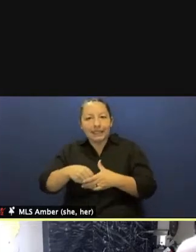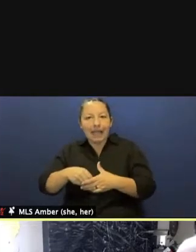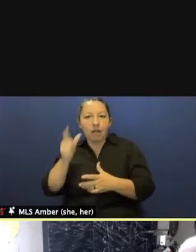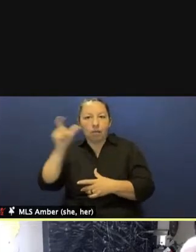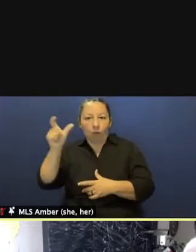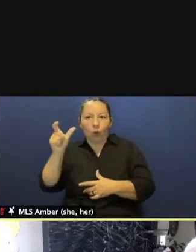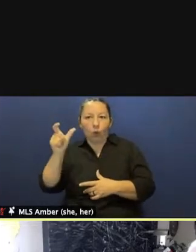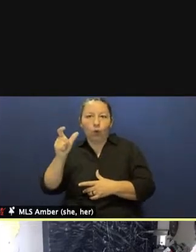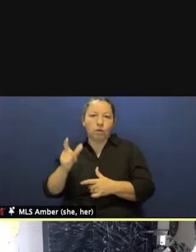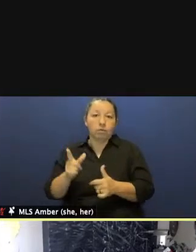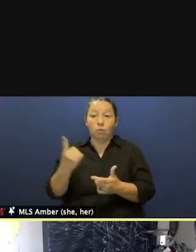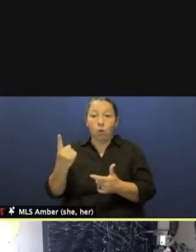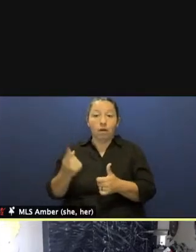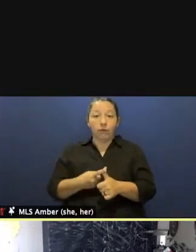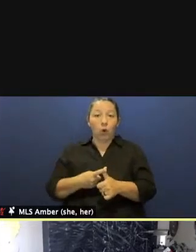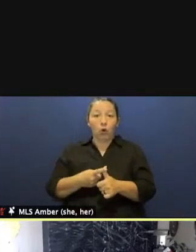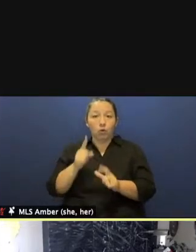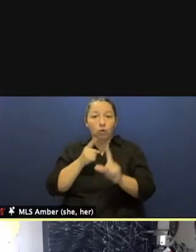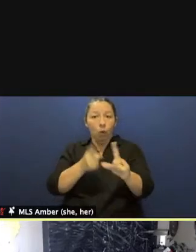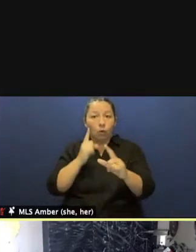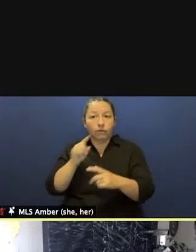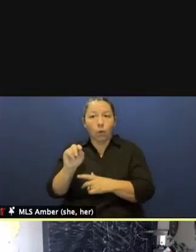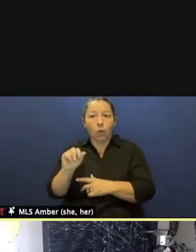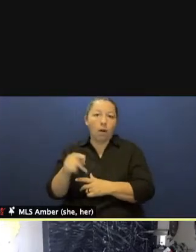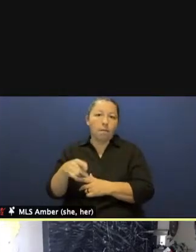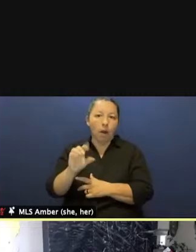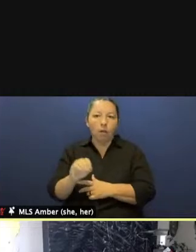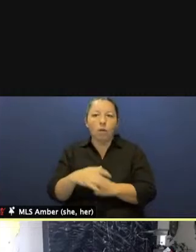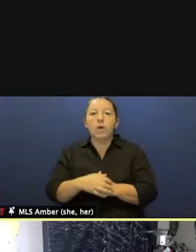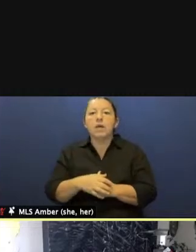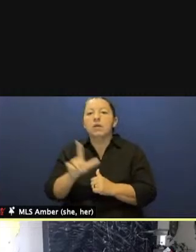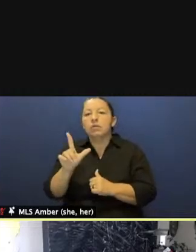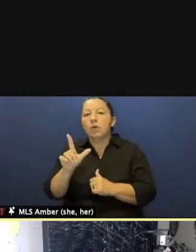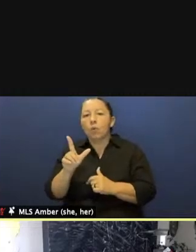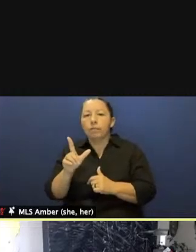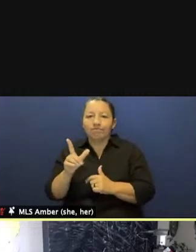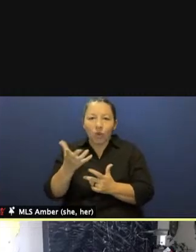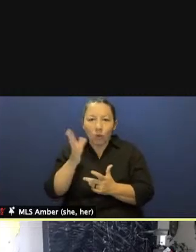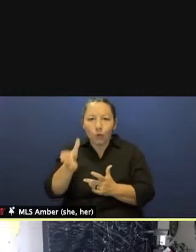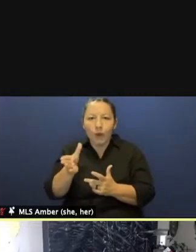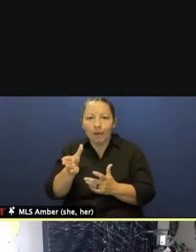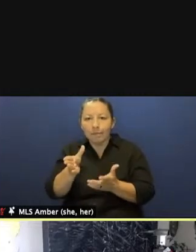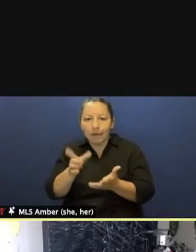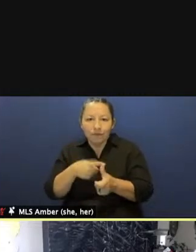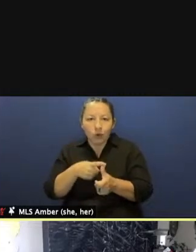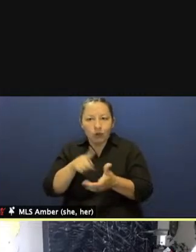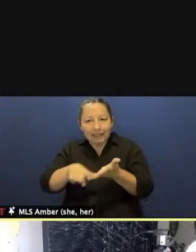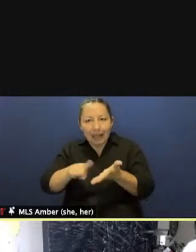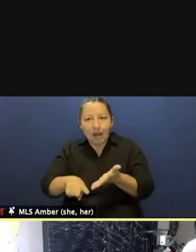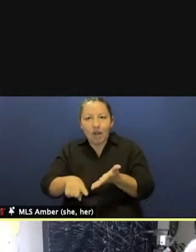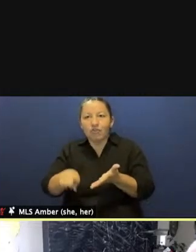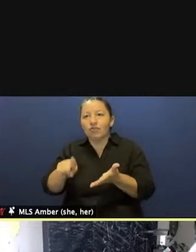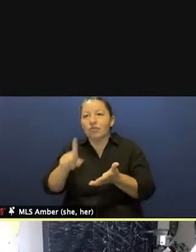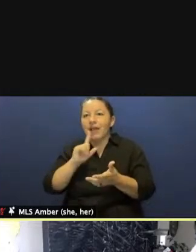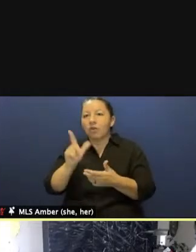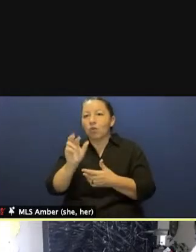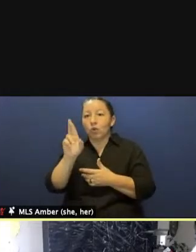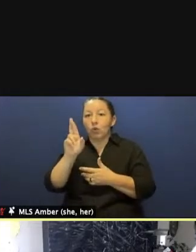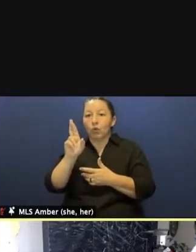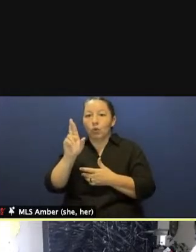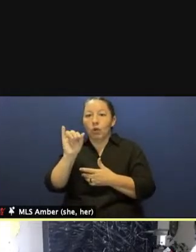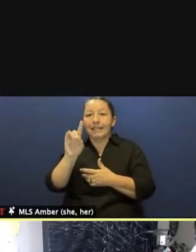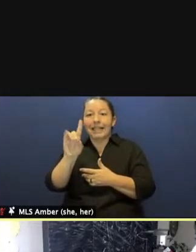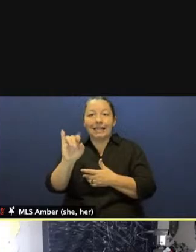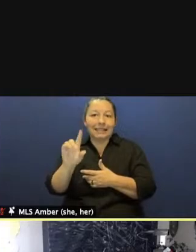first examination of stratigraphy of a lunar landslide deposit, which is ongoing. And this summer and into